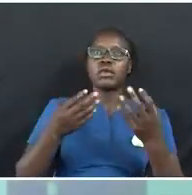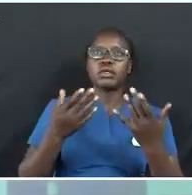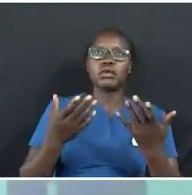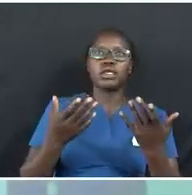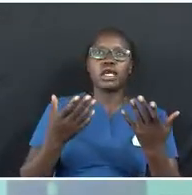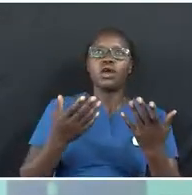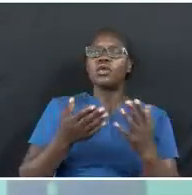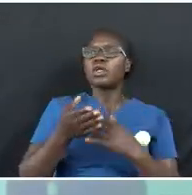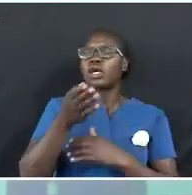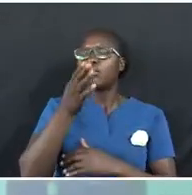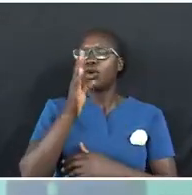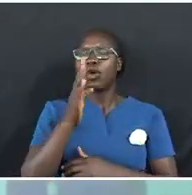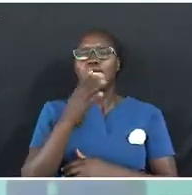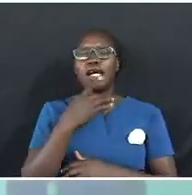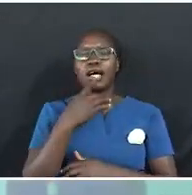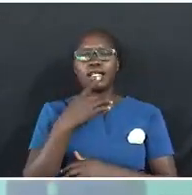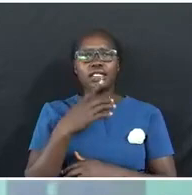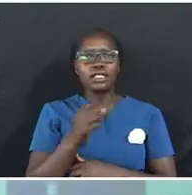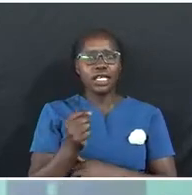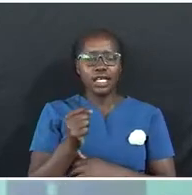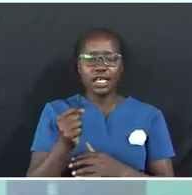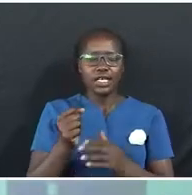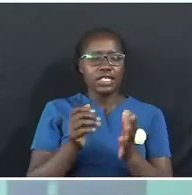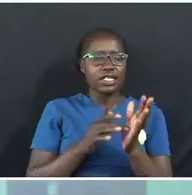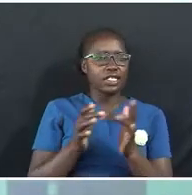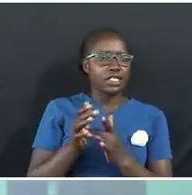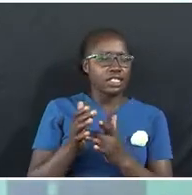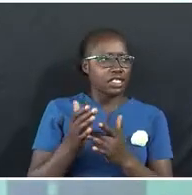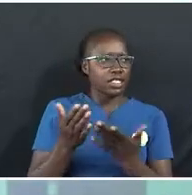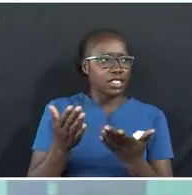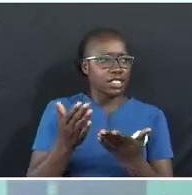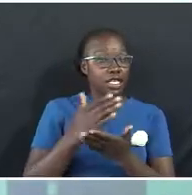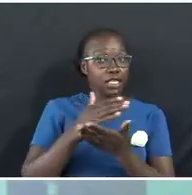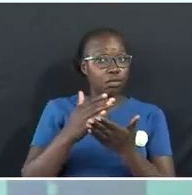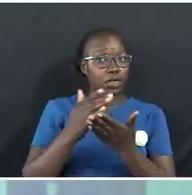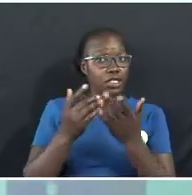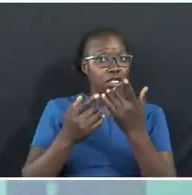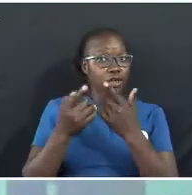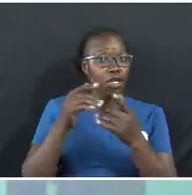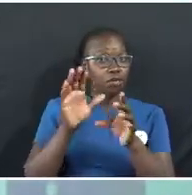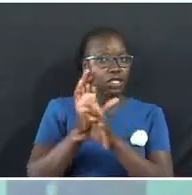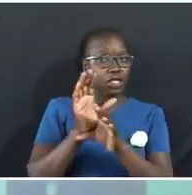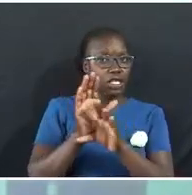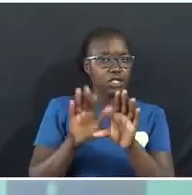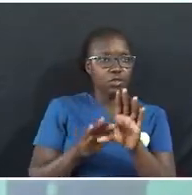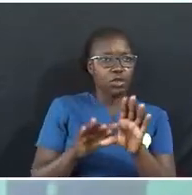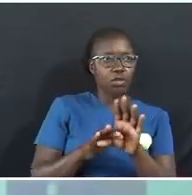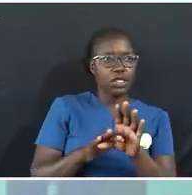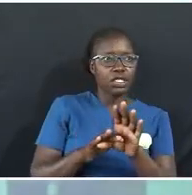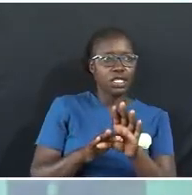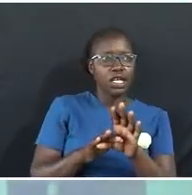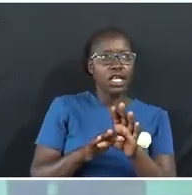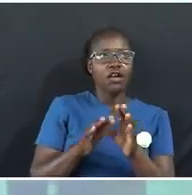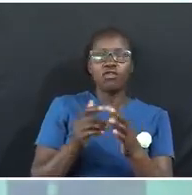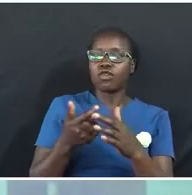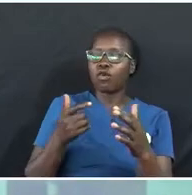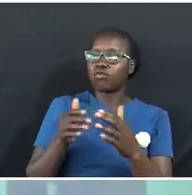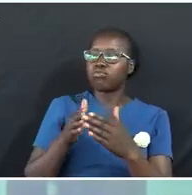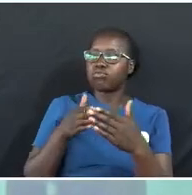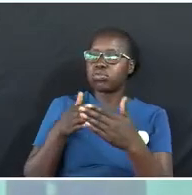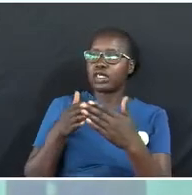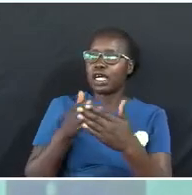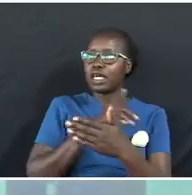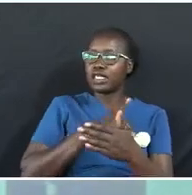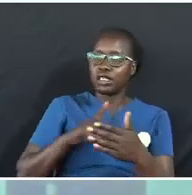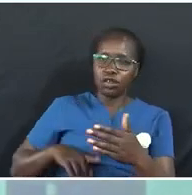of God and at the feet of Jesus. Will be baptized, will become church members. They'll go from corner to corner, and those